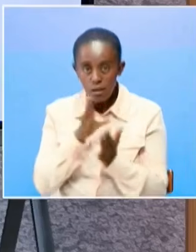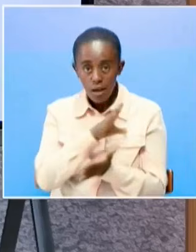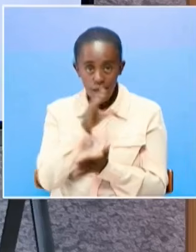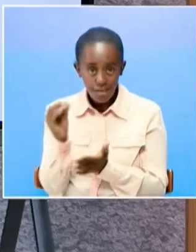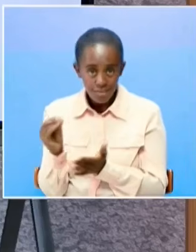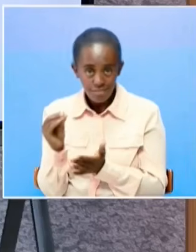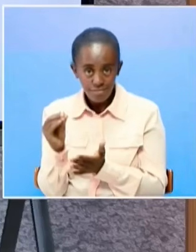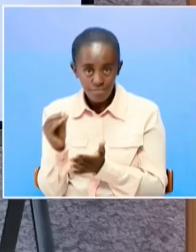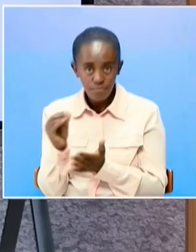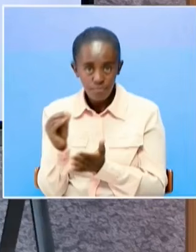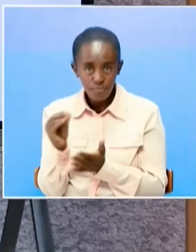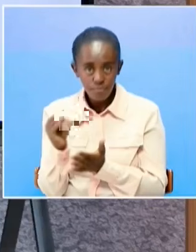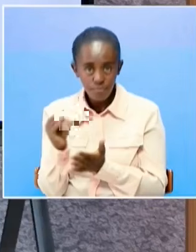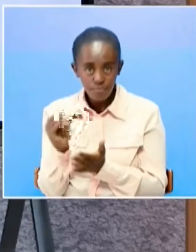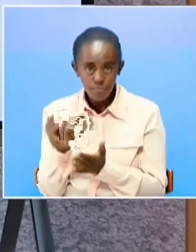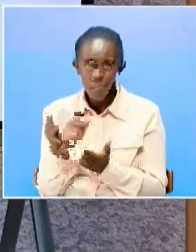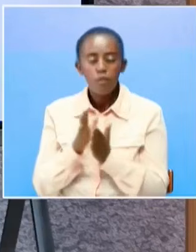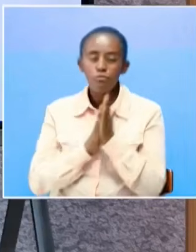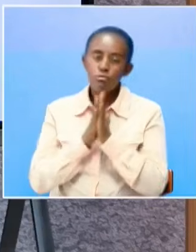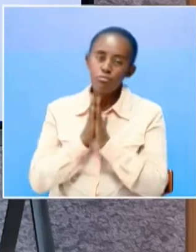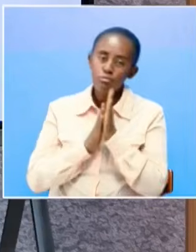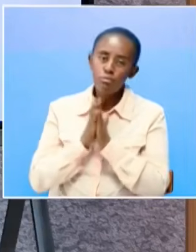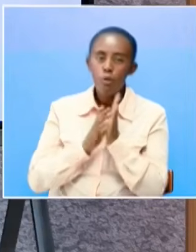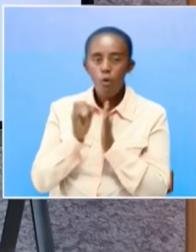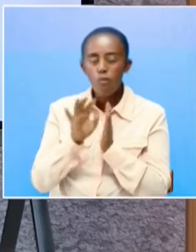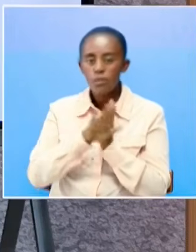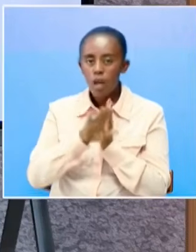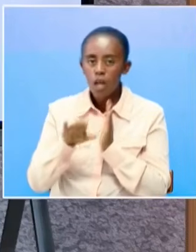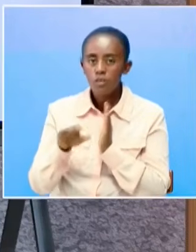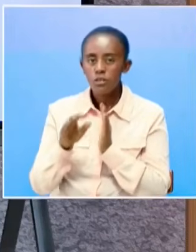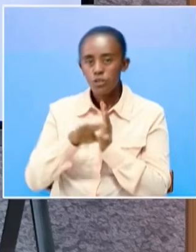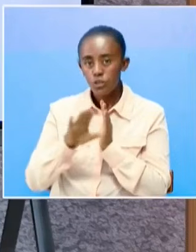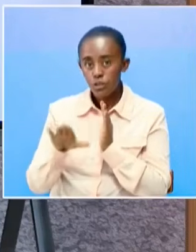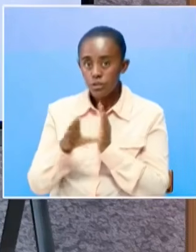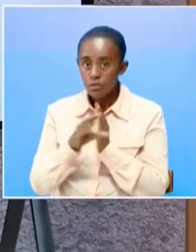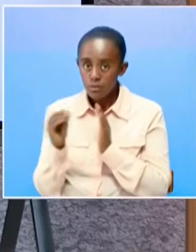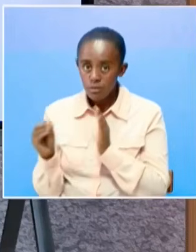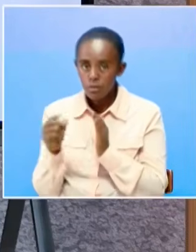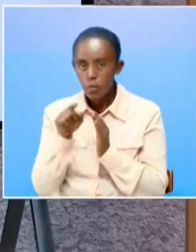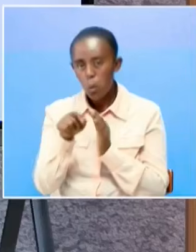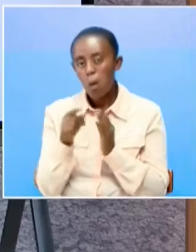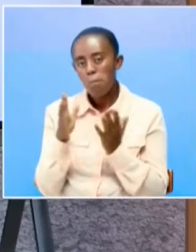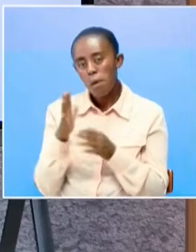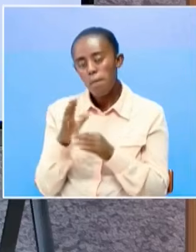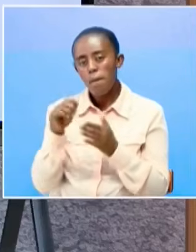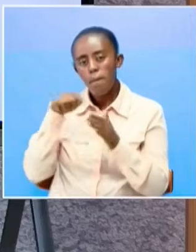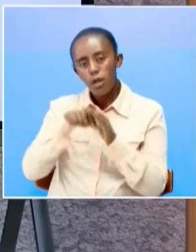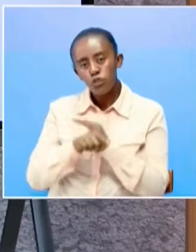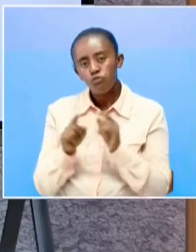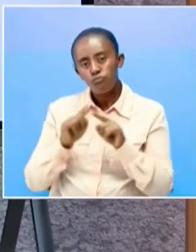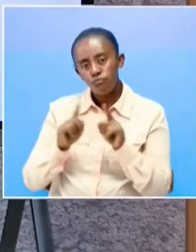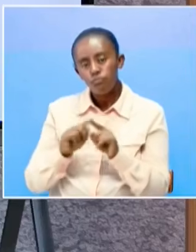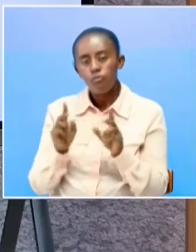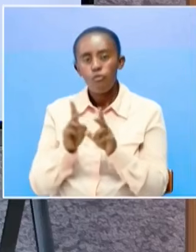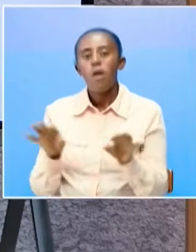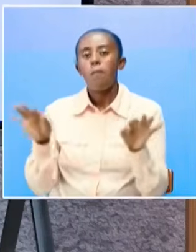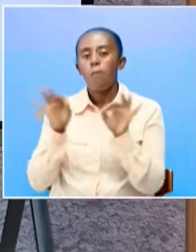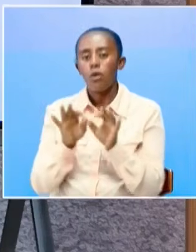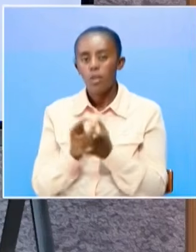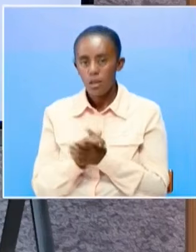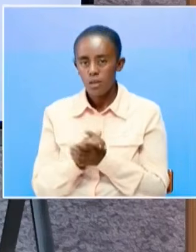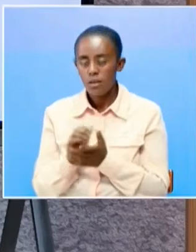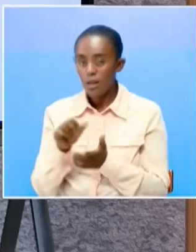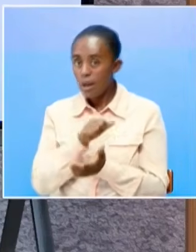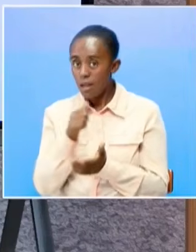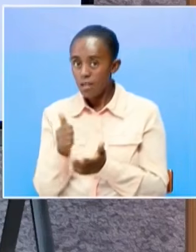and, yes, the interests of that child, and then you can maybe mention other things which is very important.